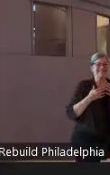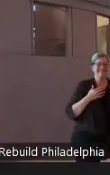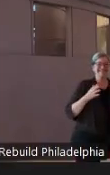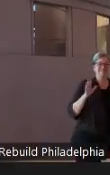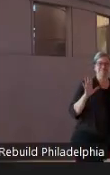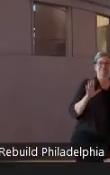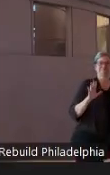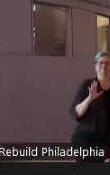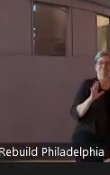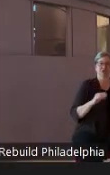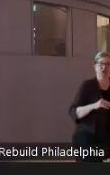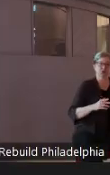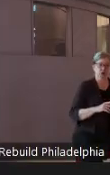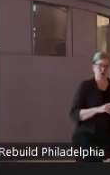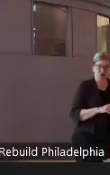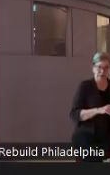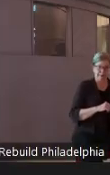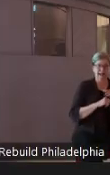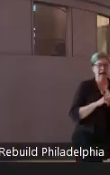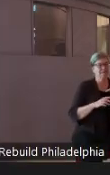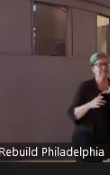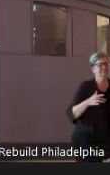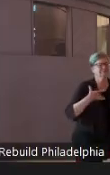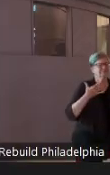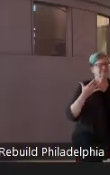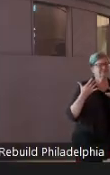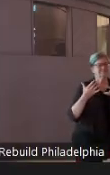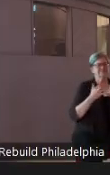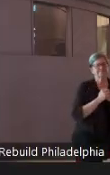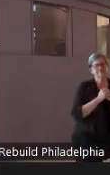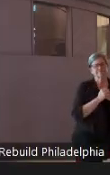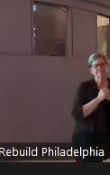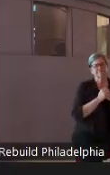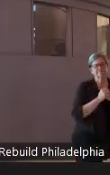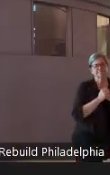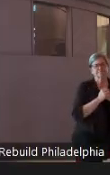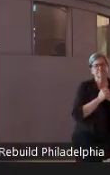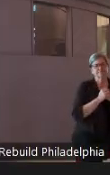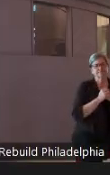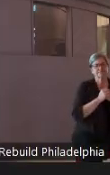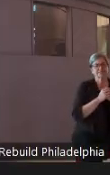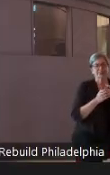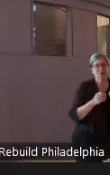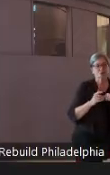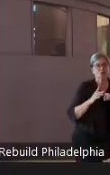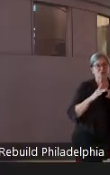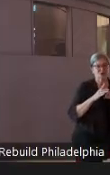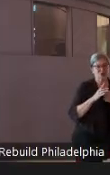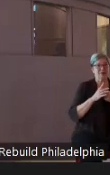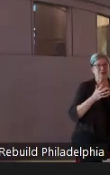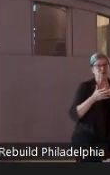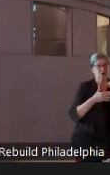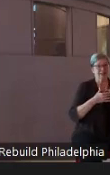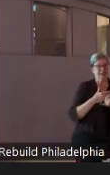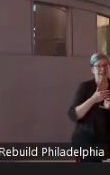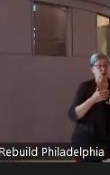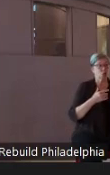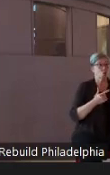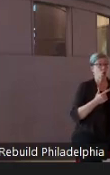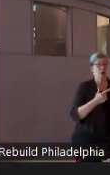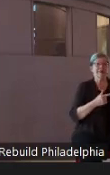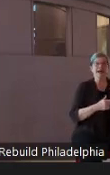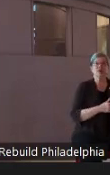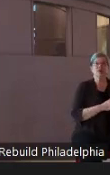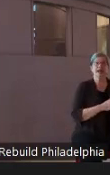I am really excited that we're going to start this project. When the